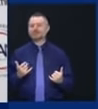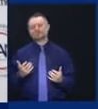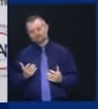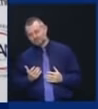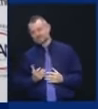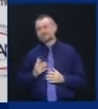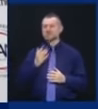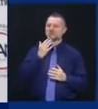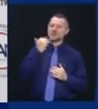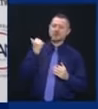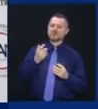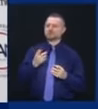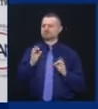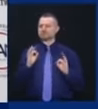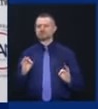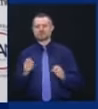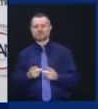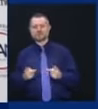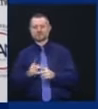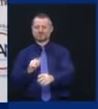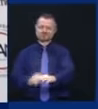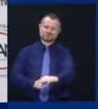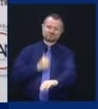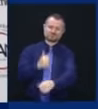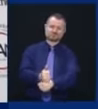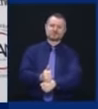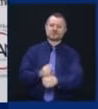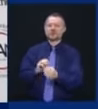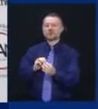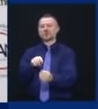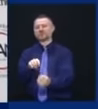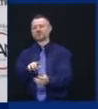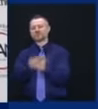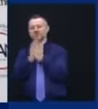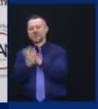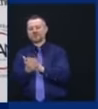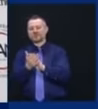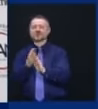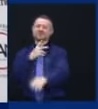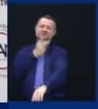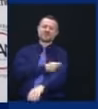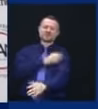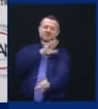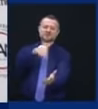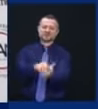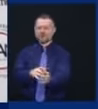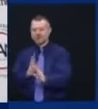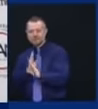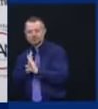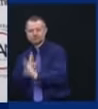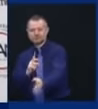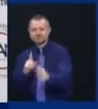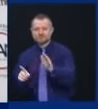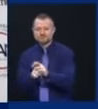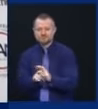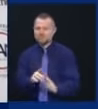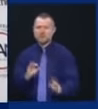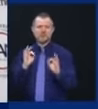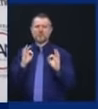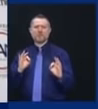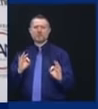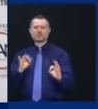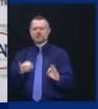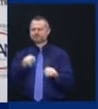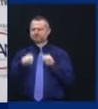place could be a place to turn them not only to pop-ups, but to now vaccine sites where people